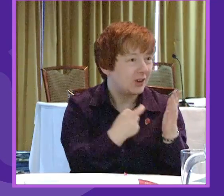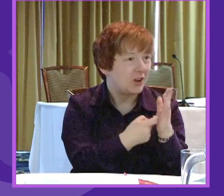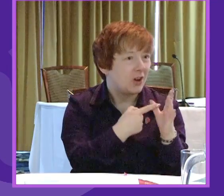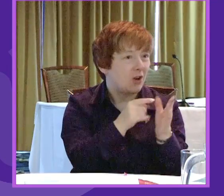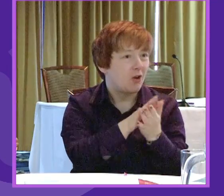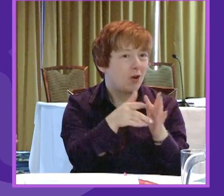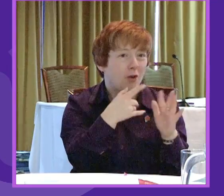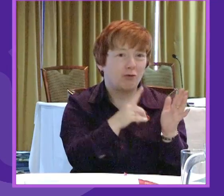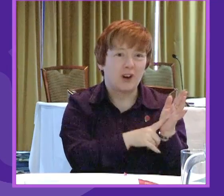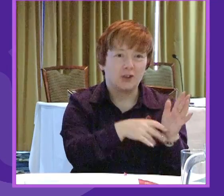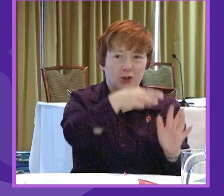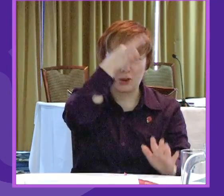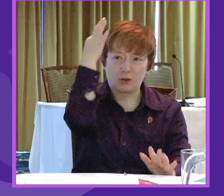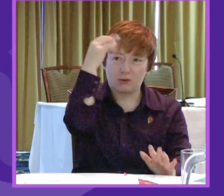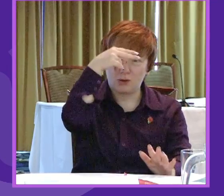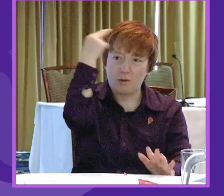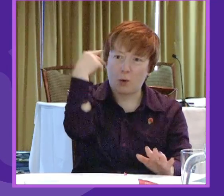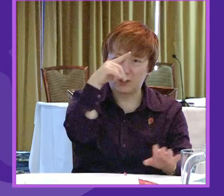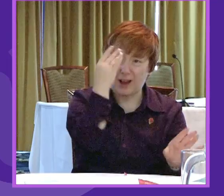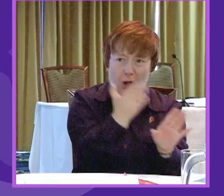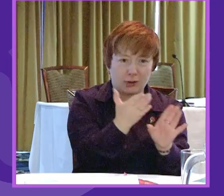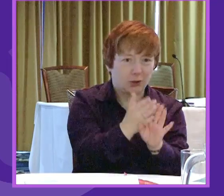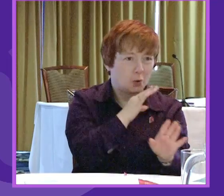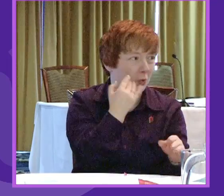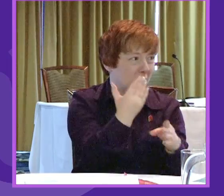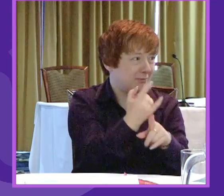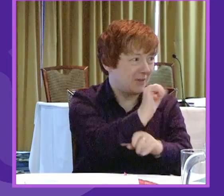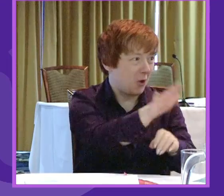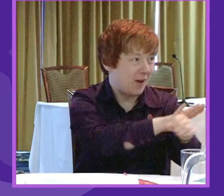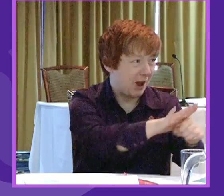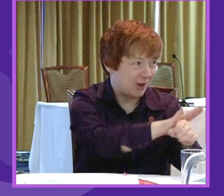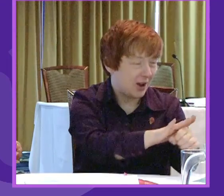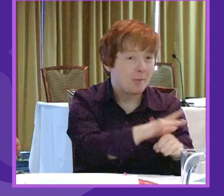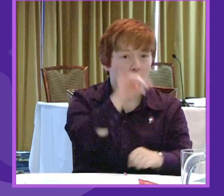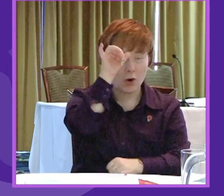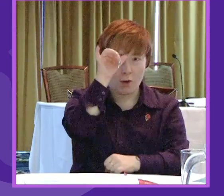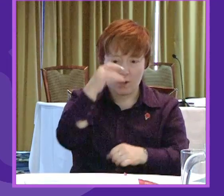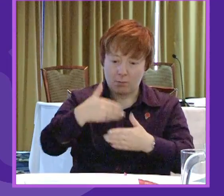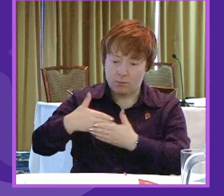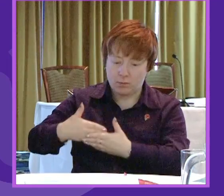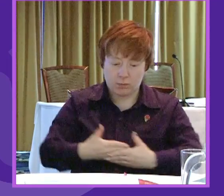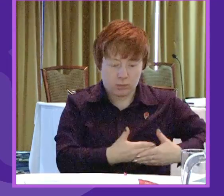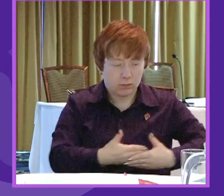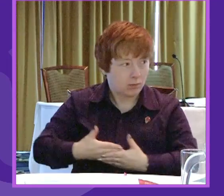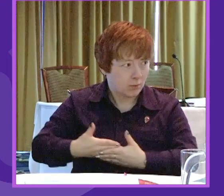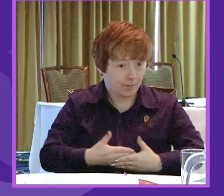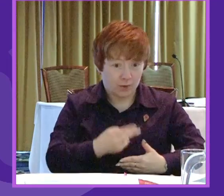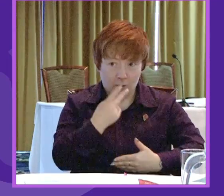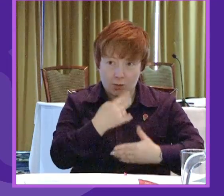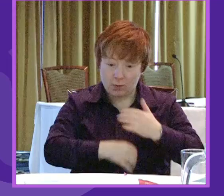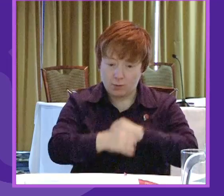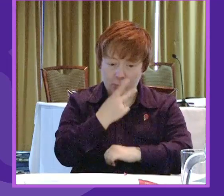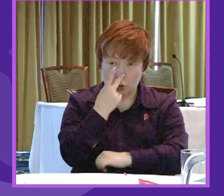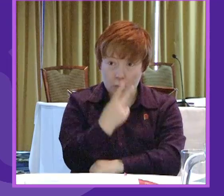a neuropsychologist, so I don't want to say things that she knows much more about. But, we know that in the first 2 years of